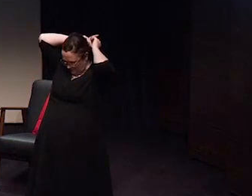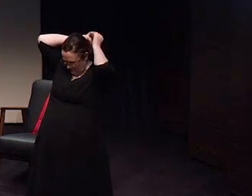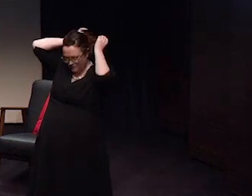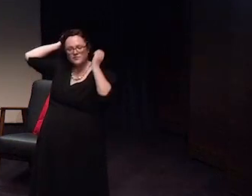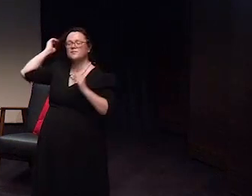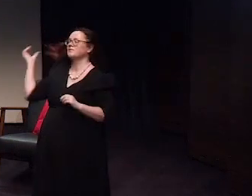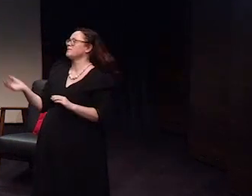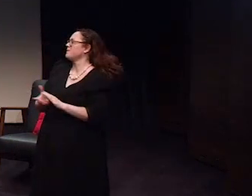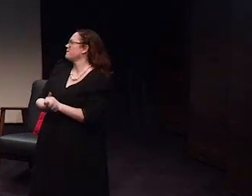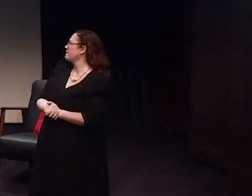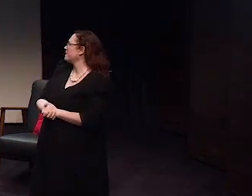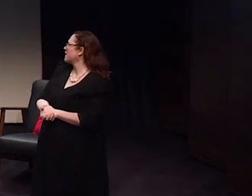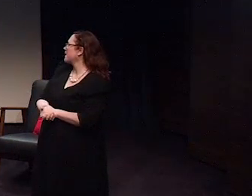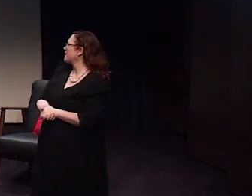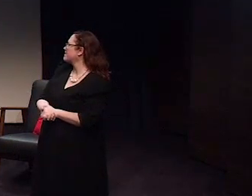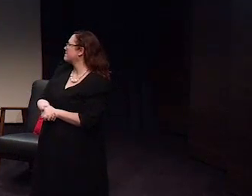Next.